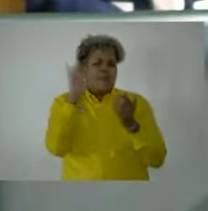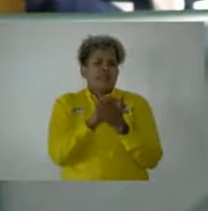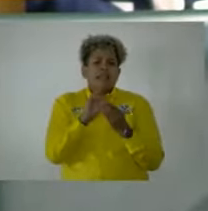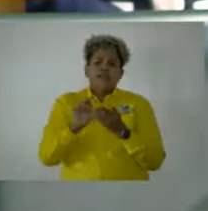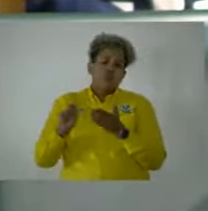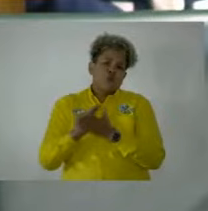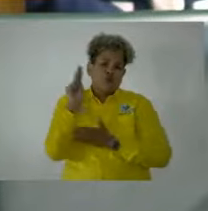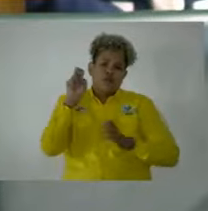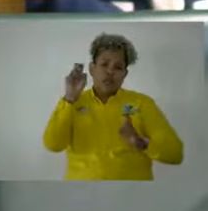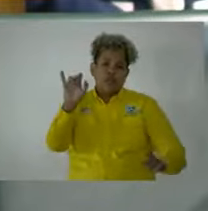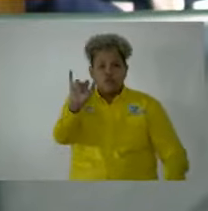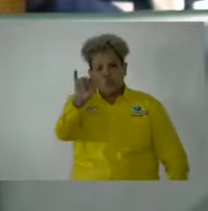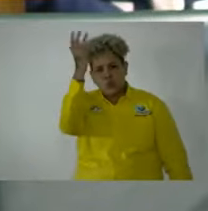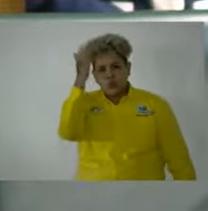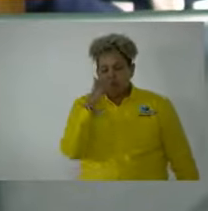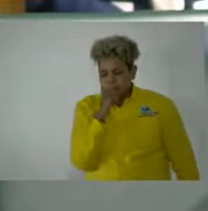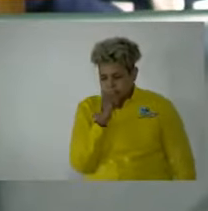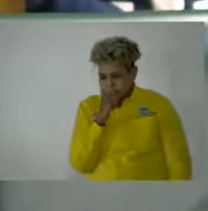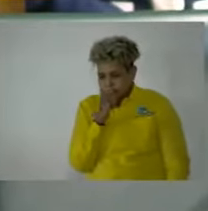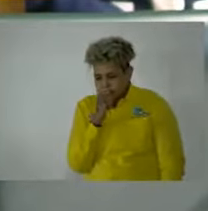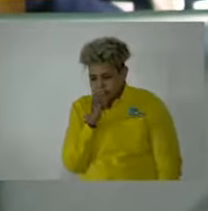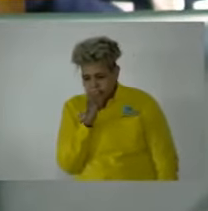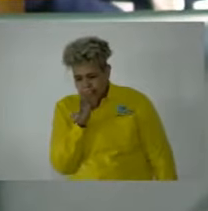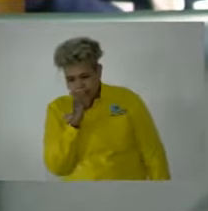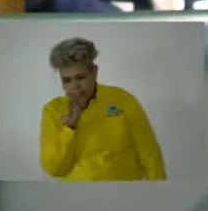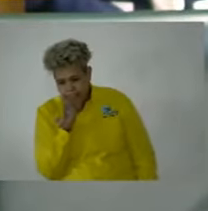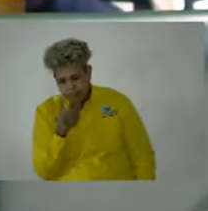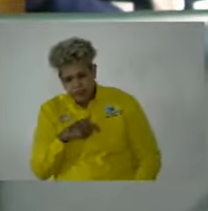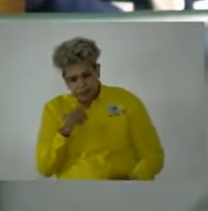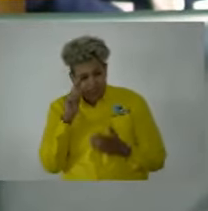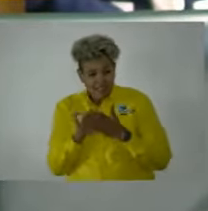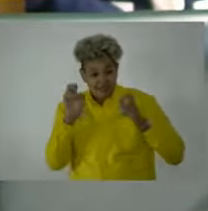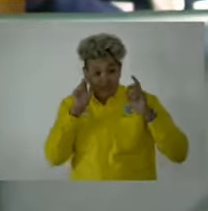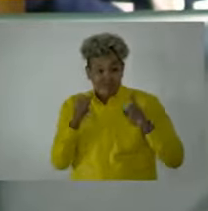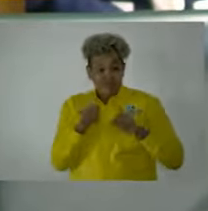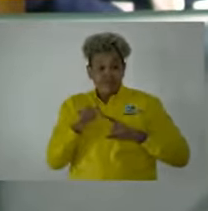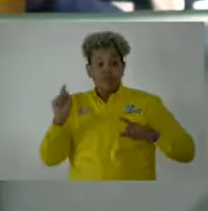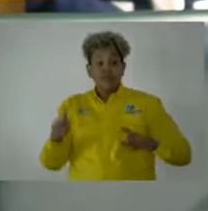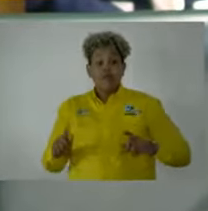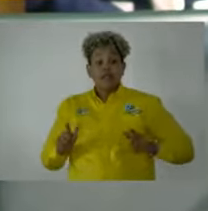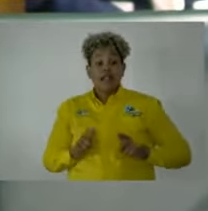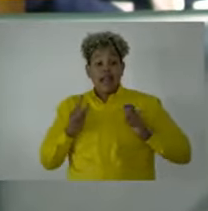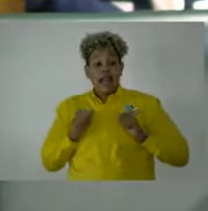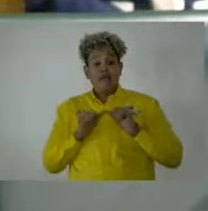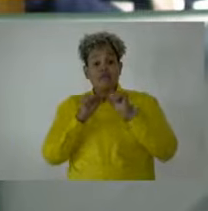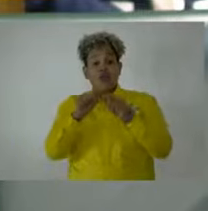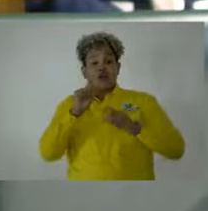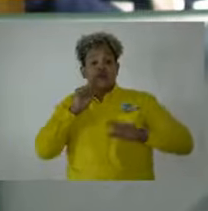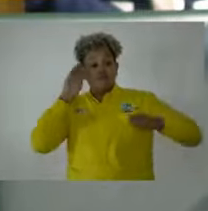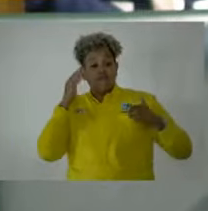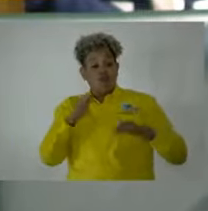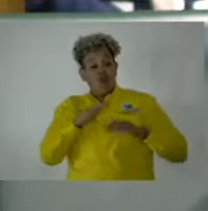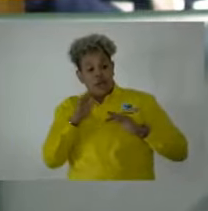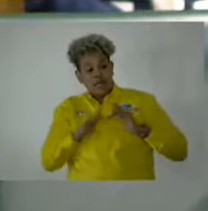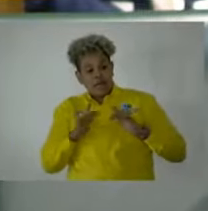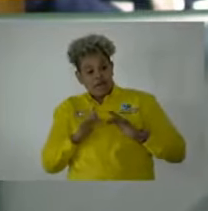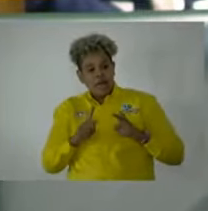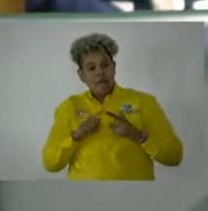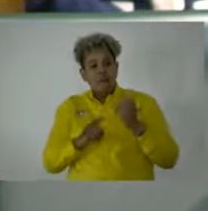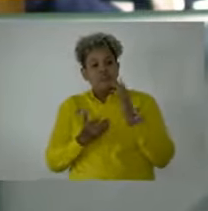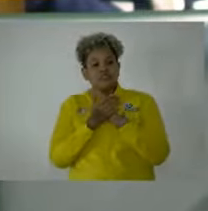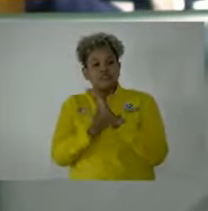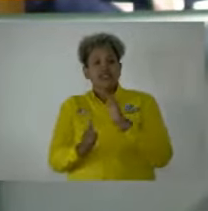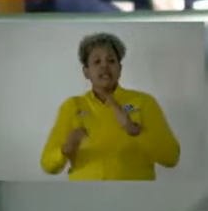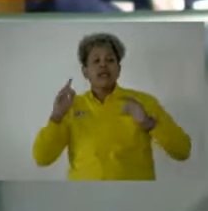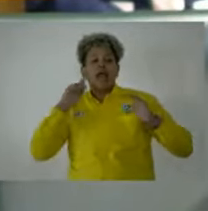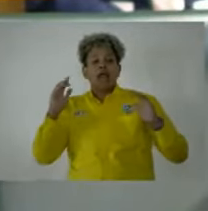tertiary education. And we also believe that education must be lifelong to address gaps and reskilling